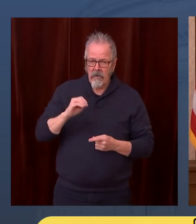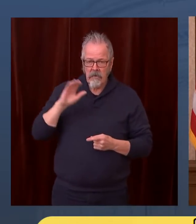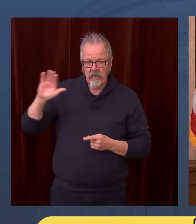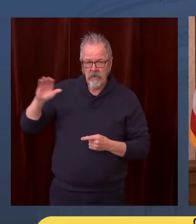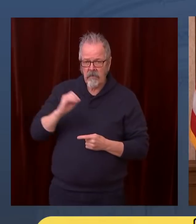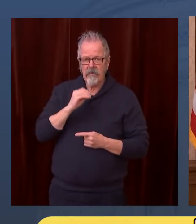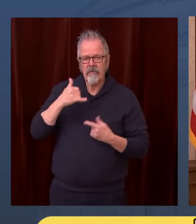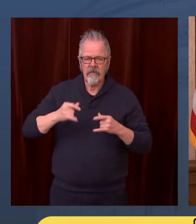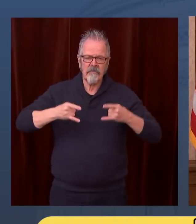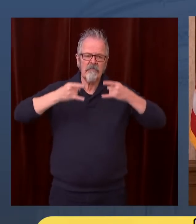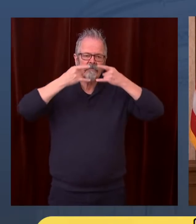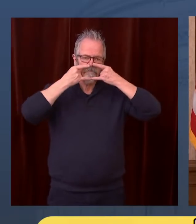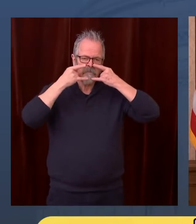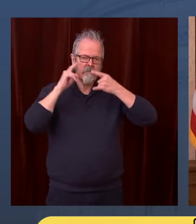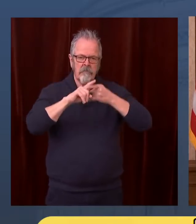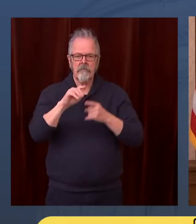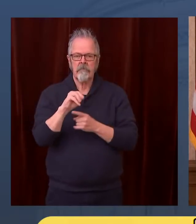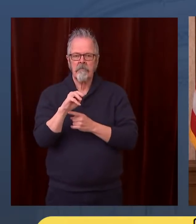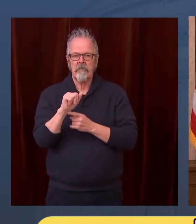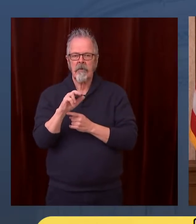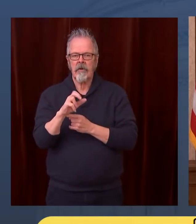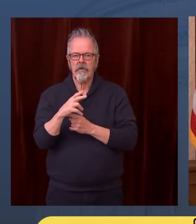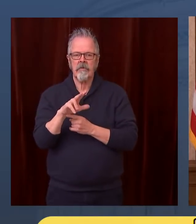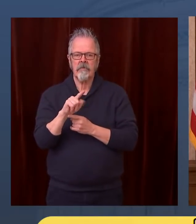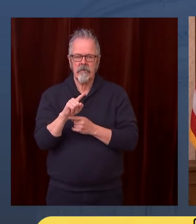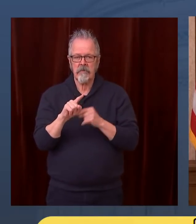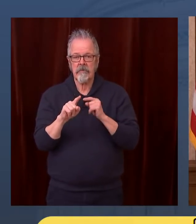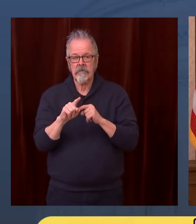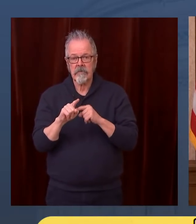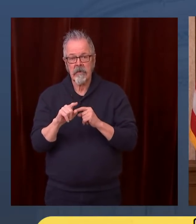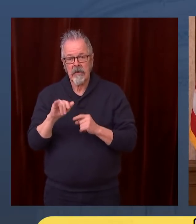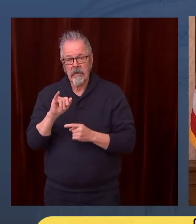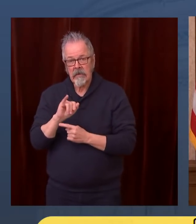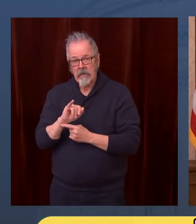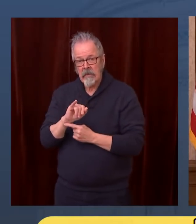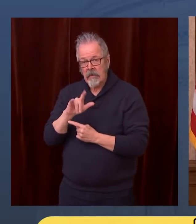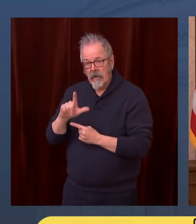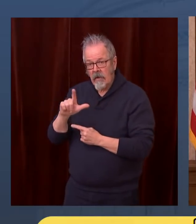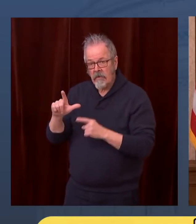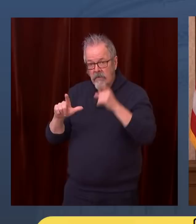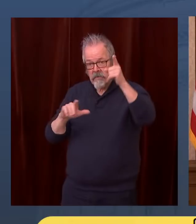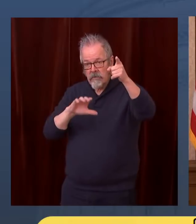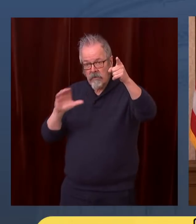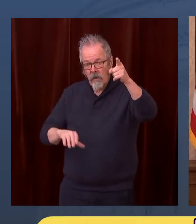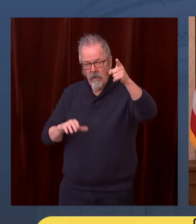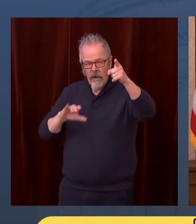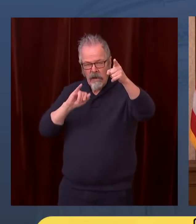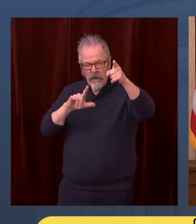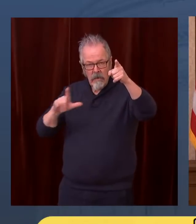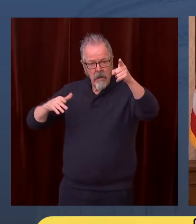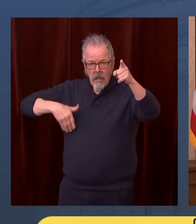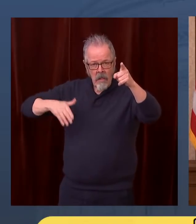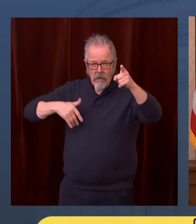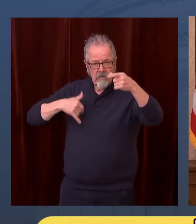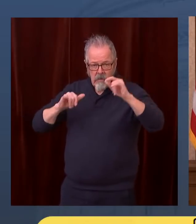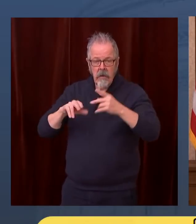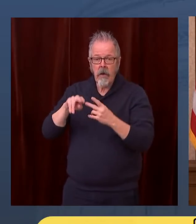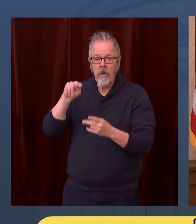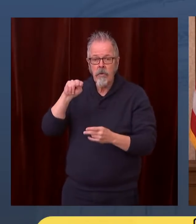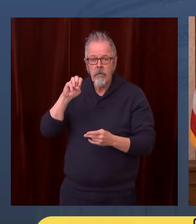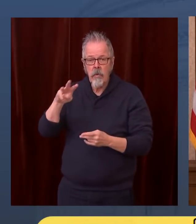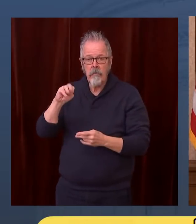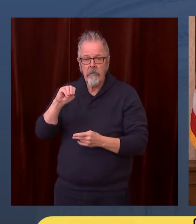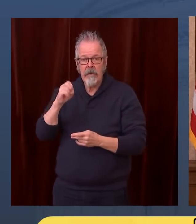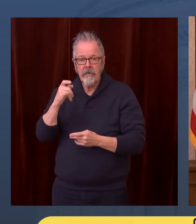31st. Illinois, which has not lifted their mask mandate. New Mexico, Hawaii, a number of states, I think are heading generally in the